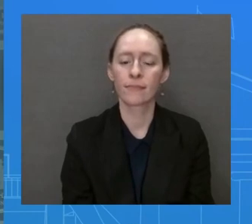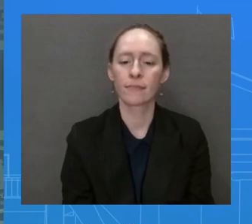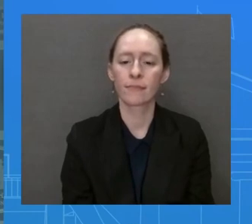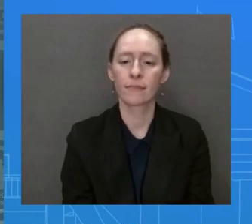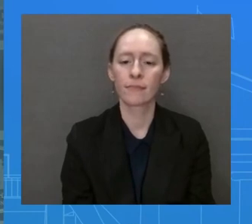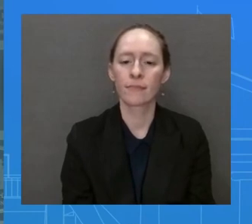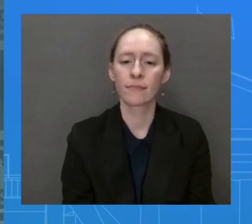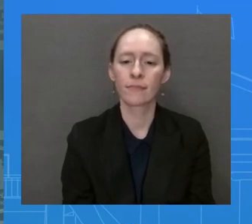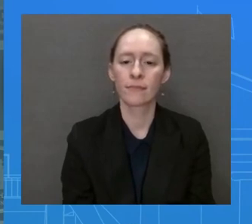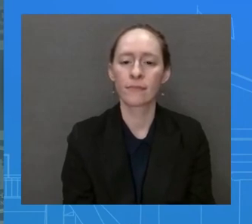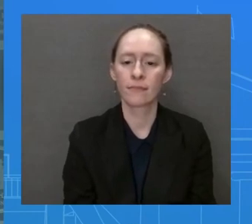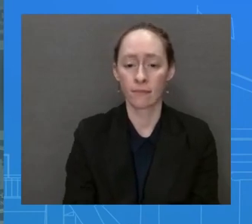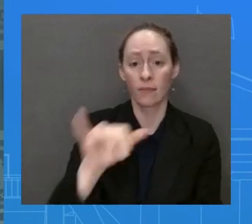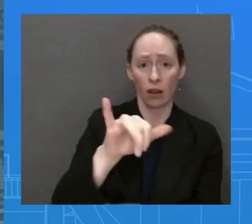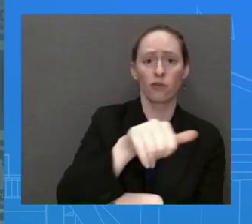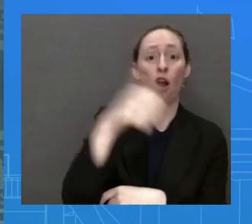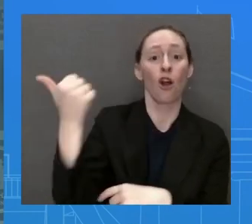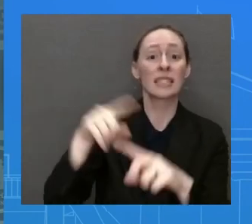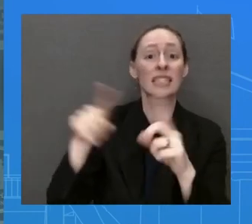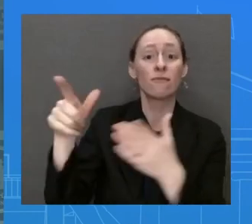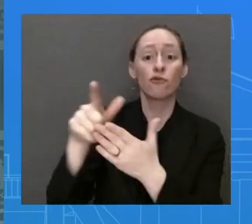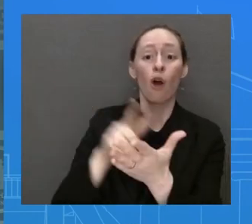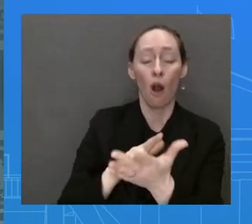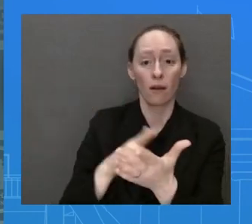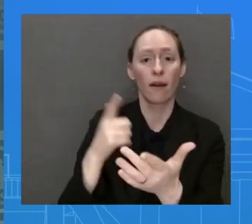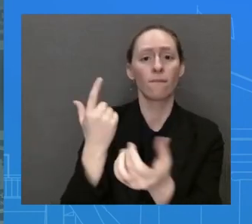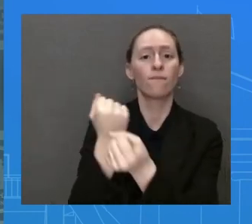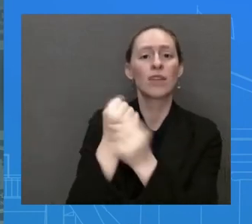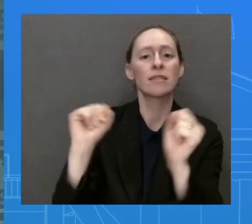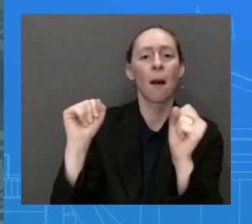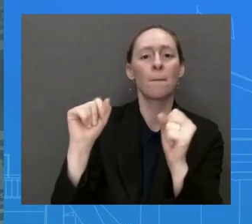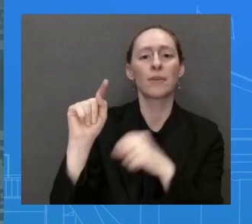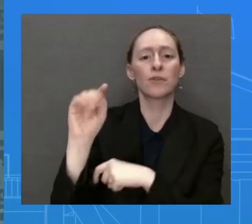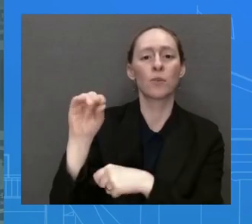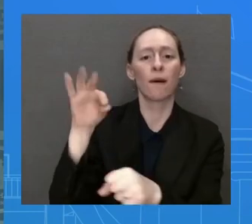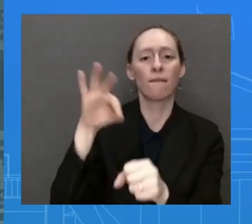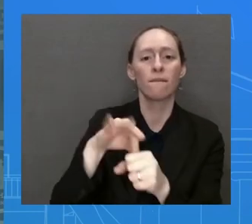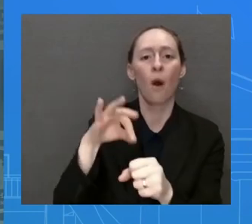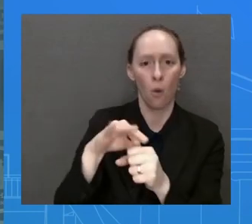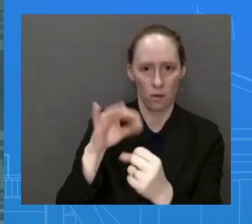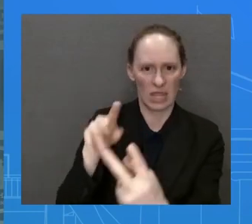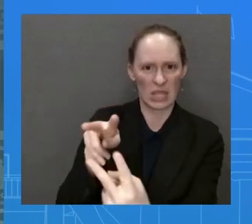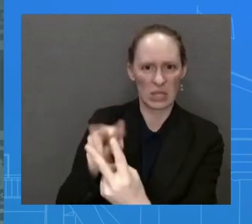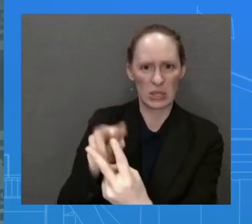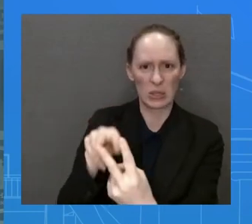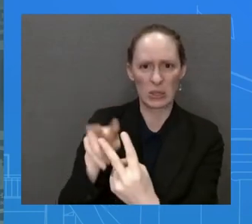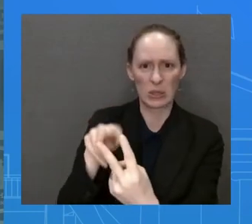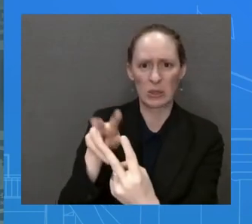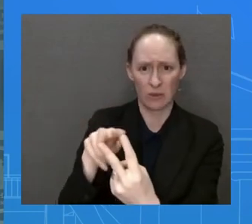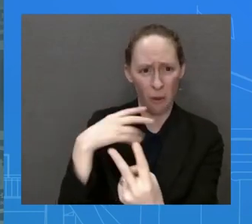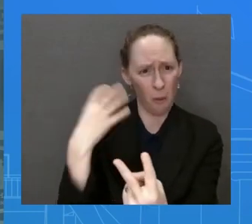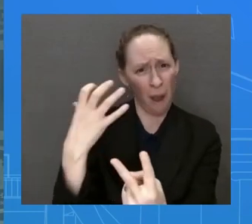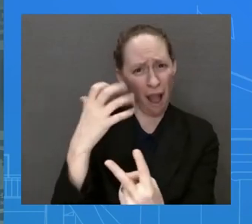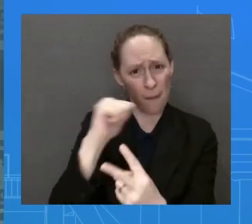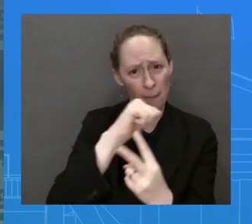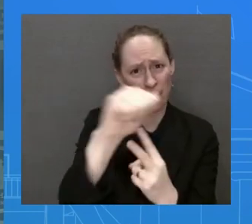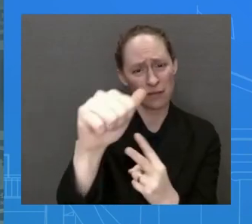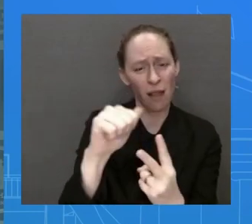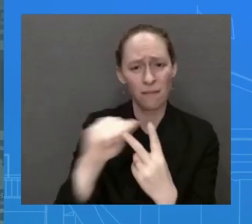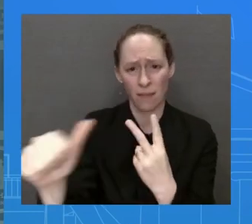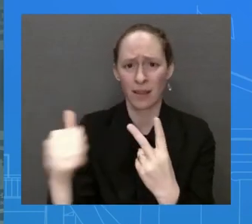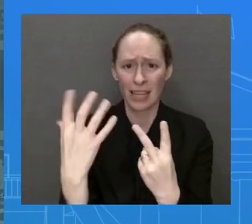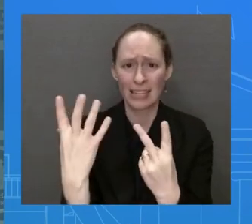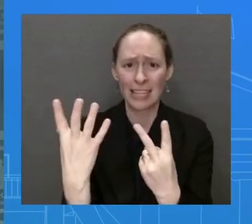that voting, the right to vote, the access to vote is a core, a component of our democracy, and he's going